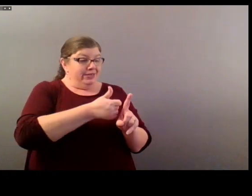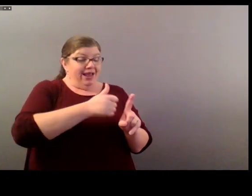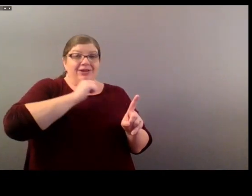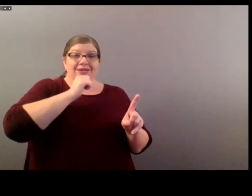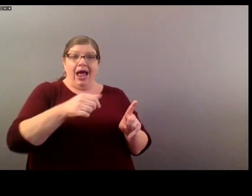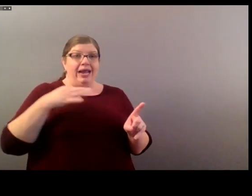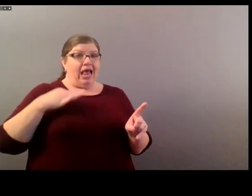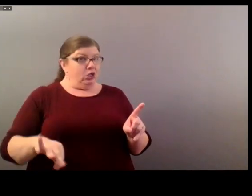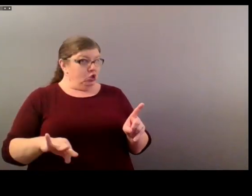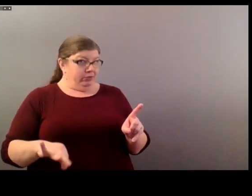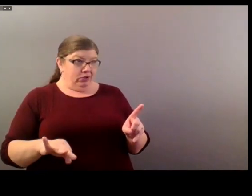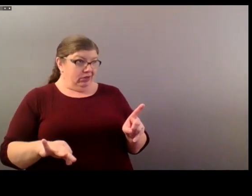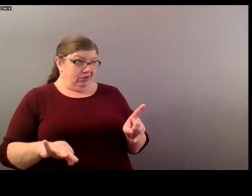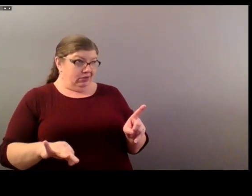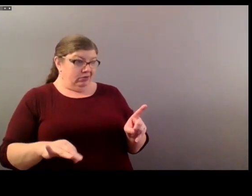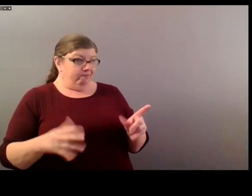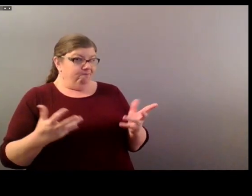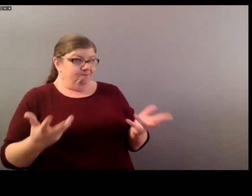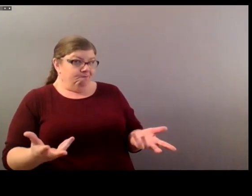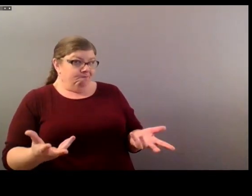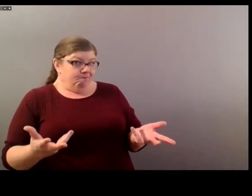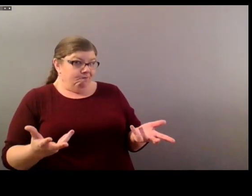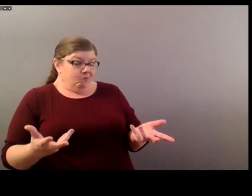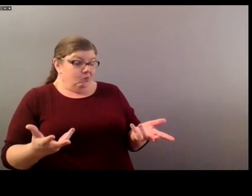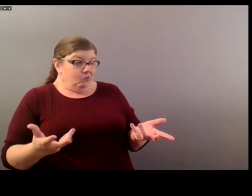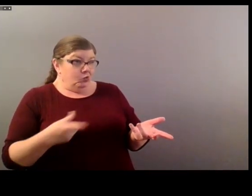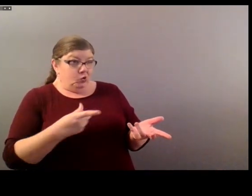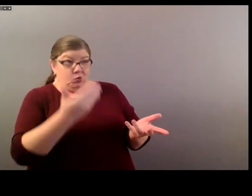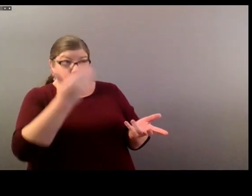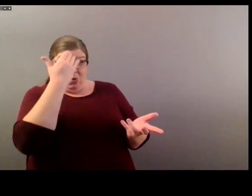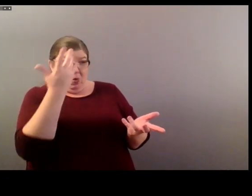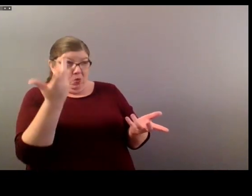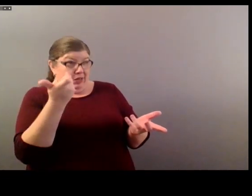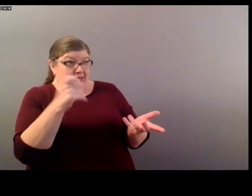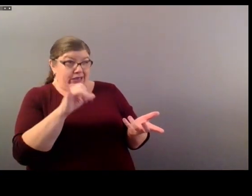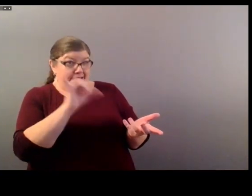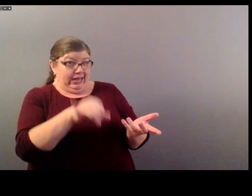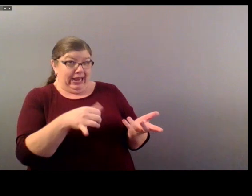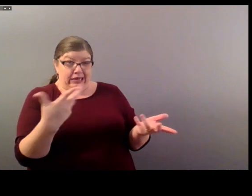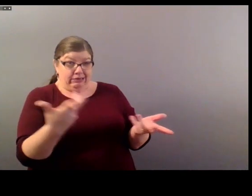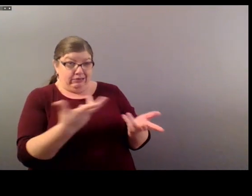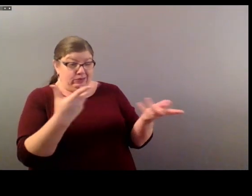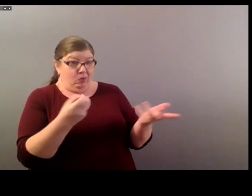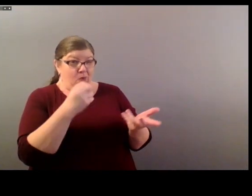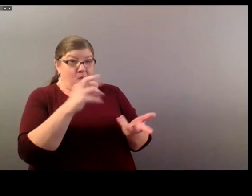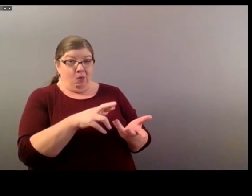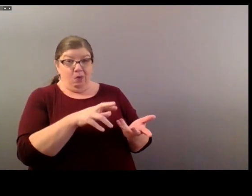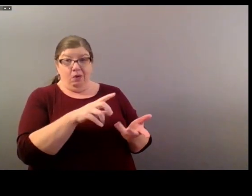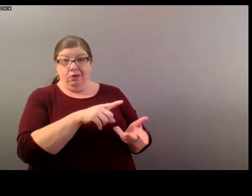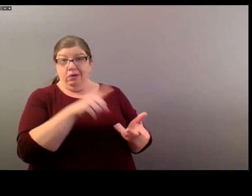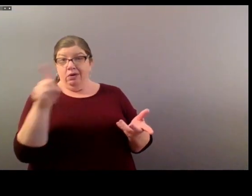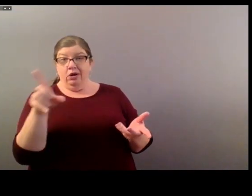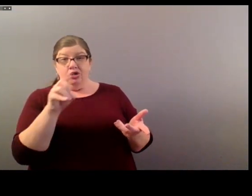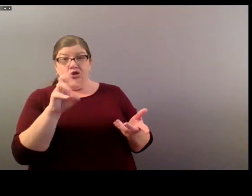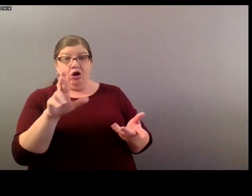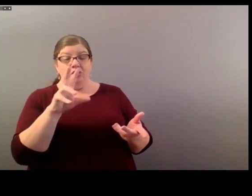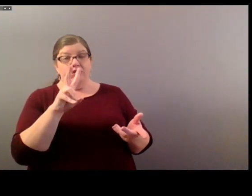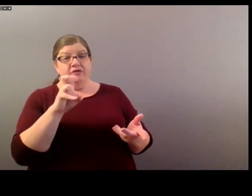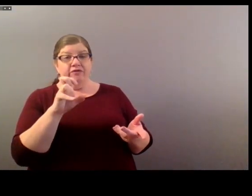eligible. So do you know something about this, or maybe Dr. Van der Reynoso?